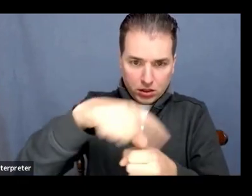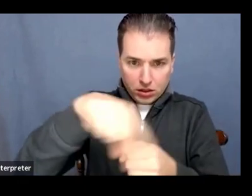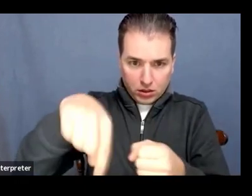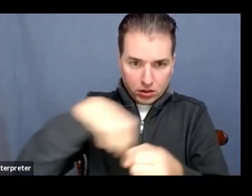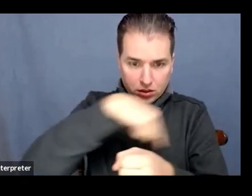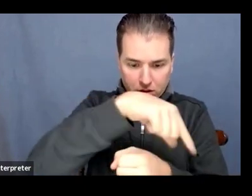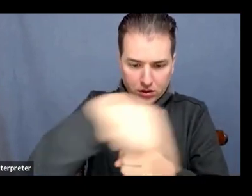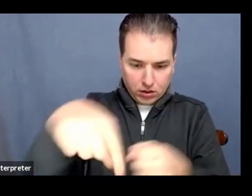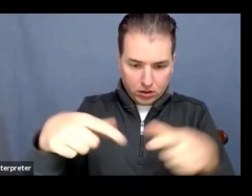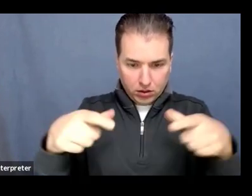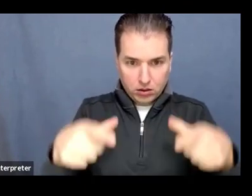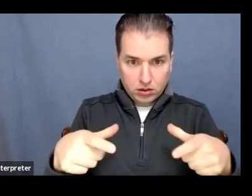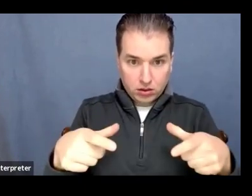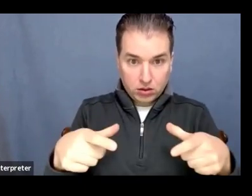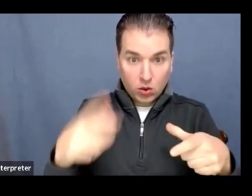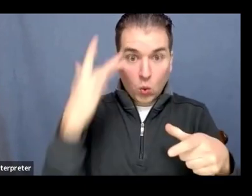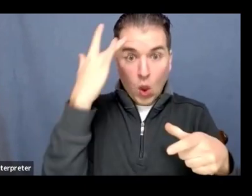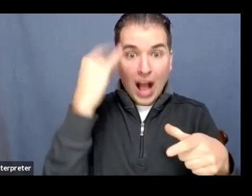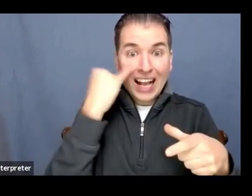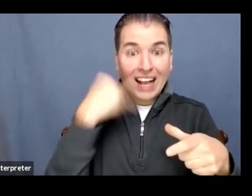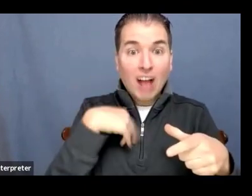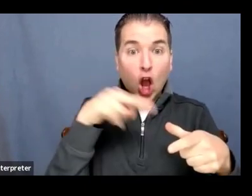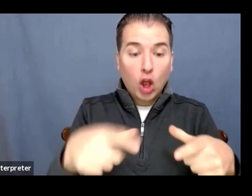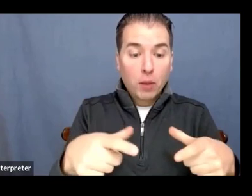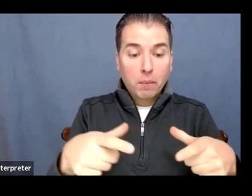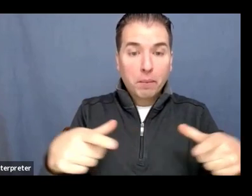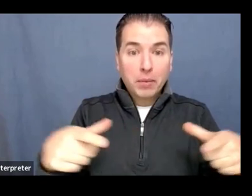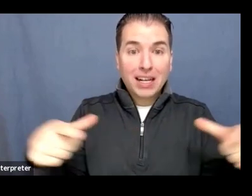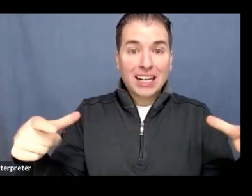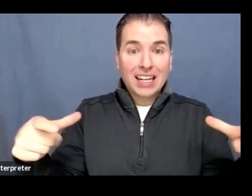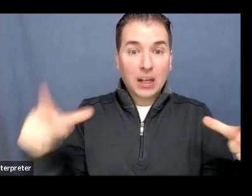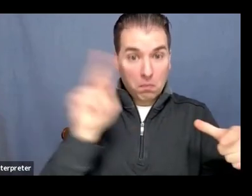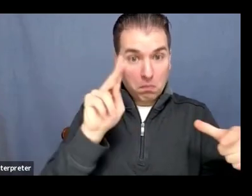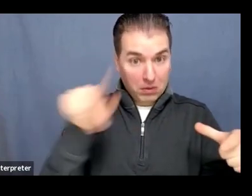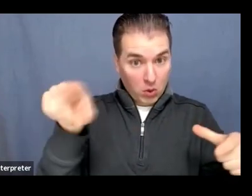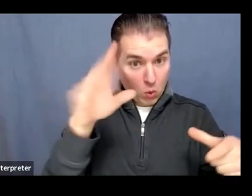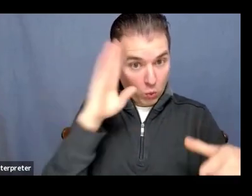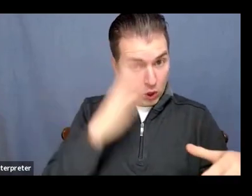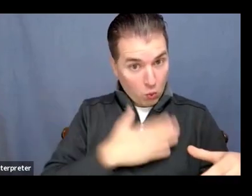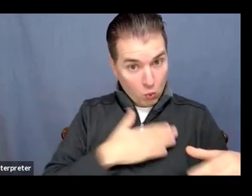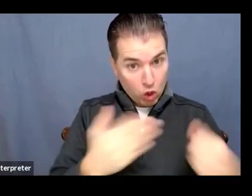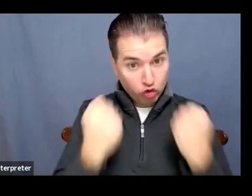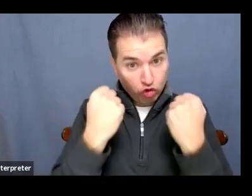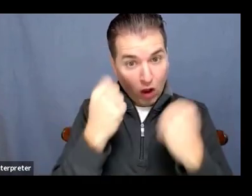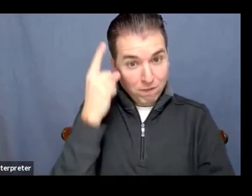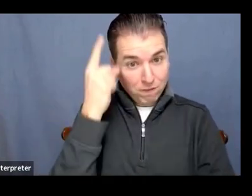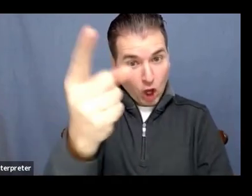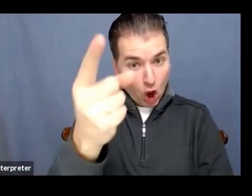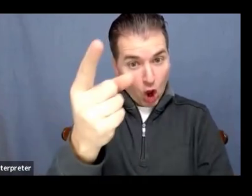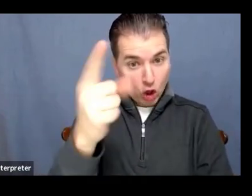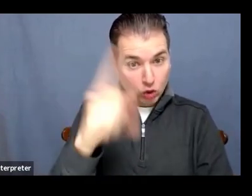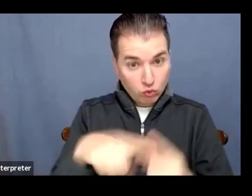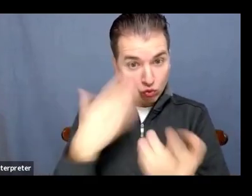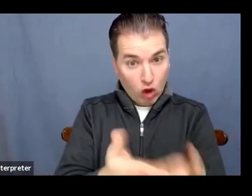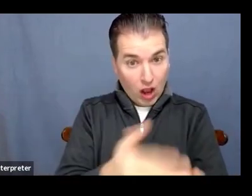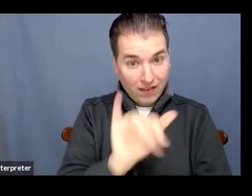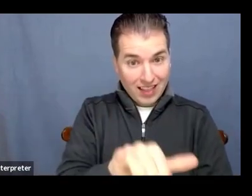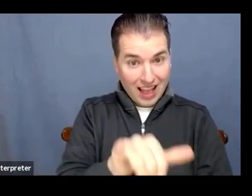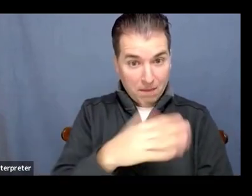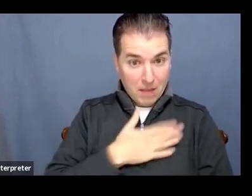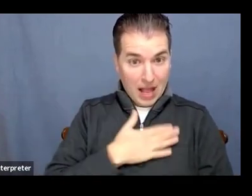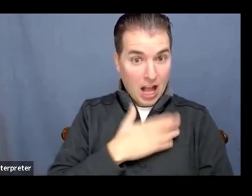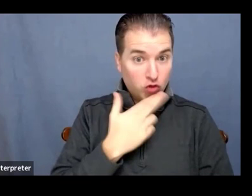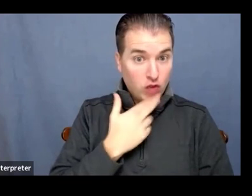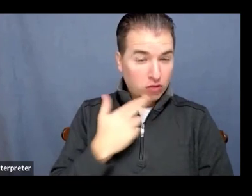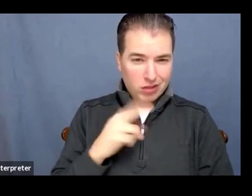and that's about it, because anything beyond that, people are just not going to drive to me. They'll go to some place that's closer. So again, based